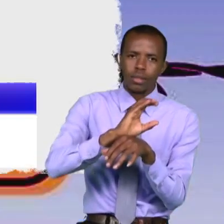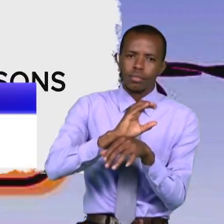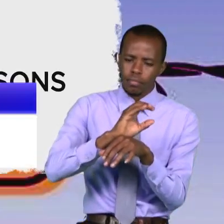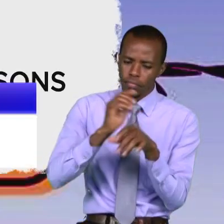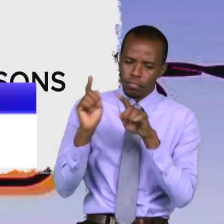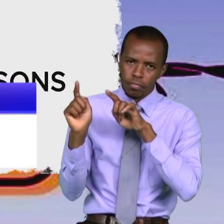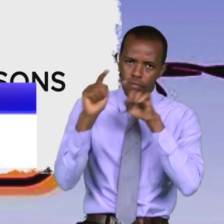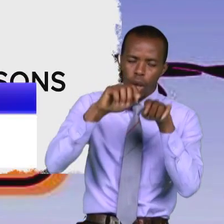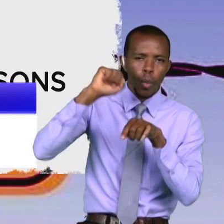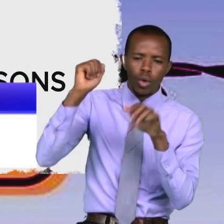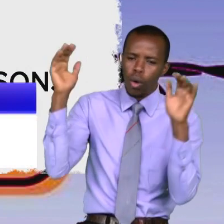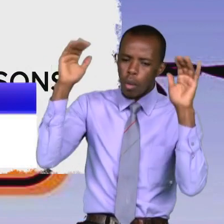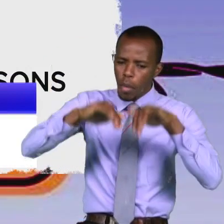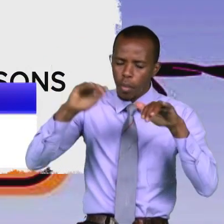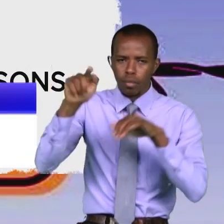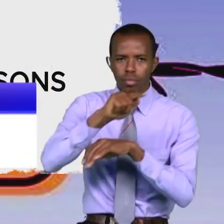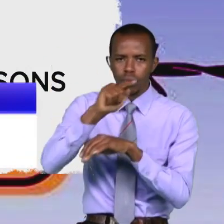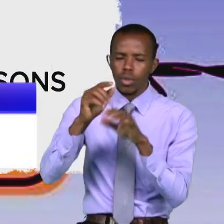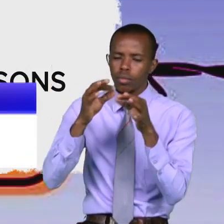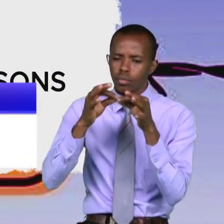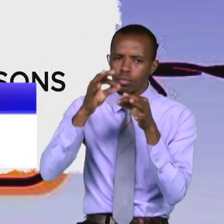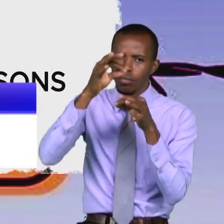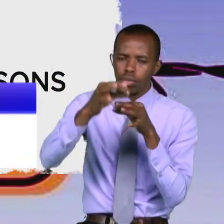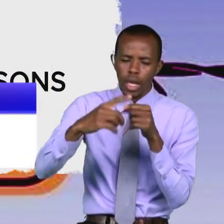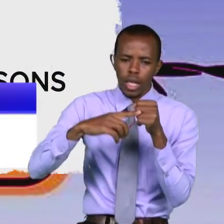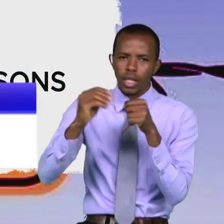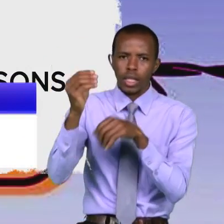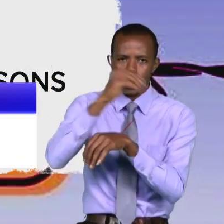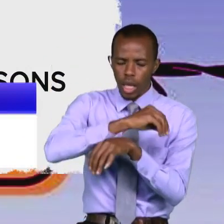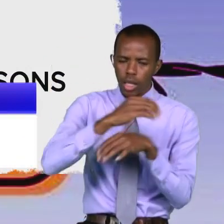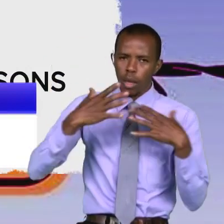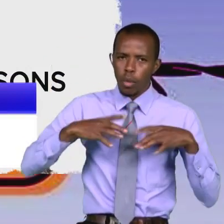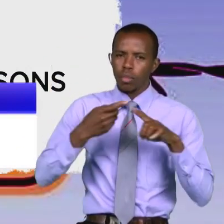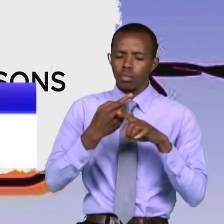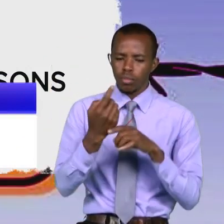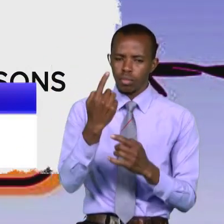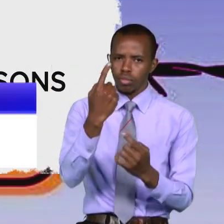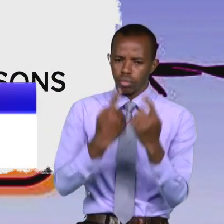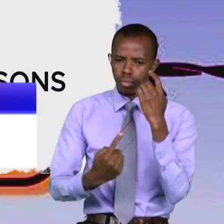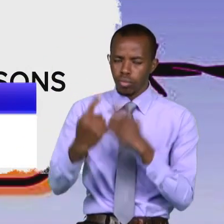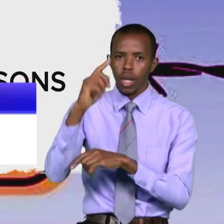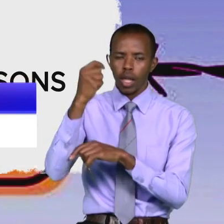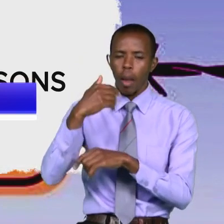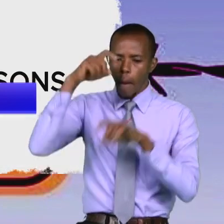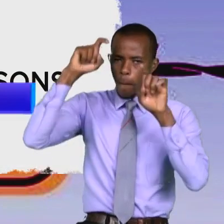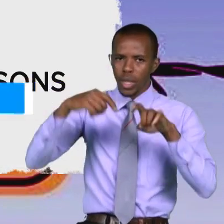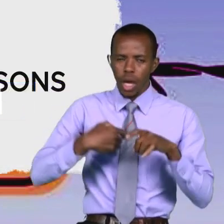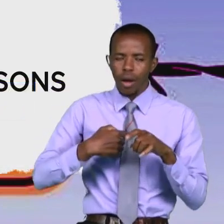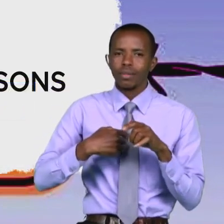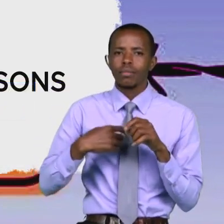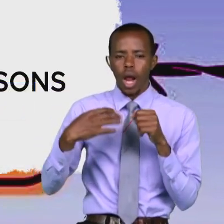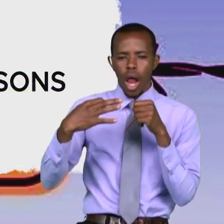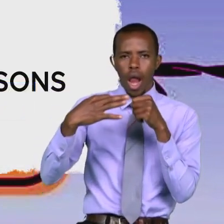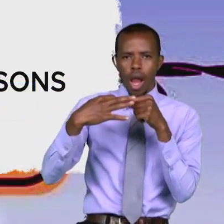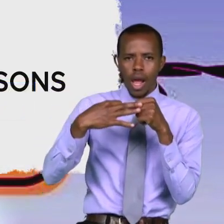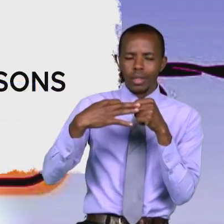as political gatherings are prohibited for further 60 days. Persons coming to the country will be expected to have a 96-hour COVID-free